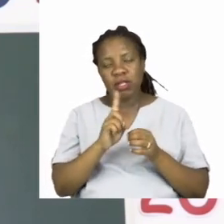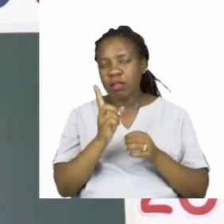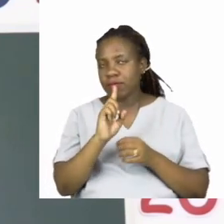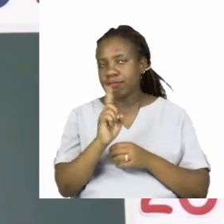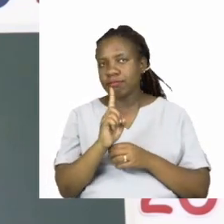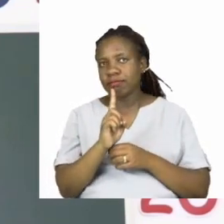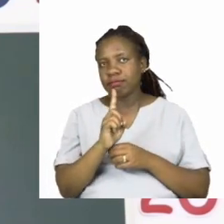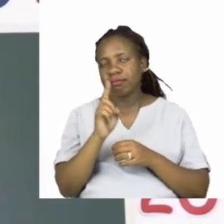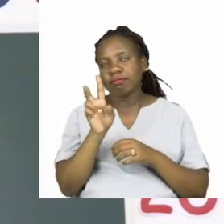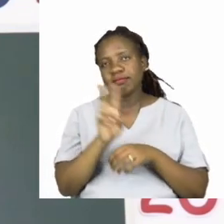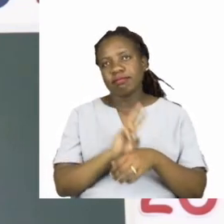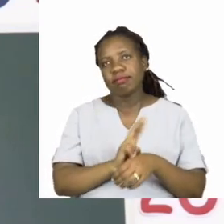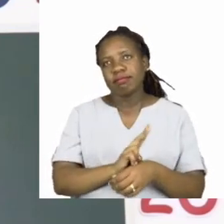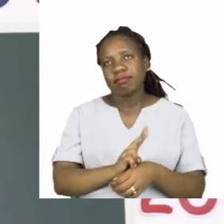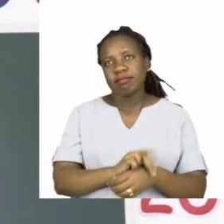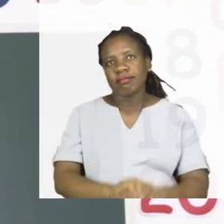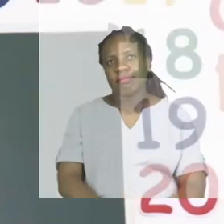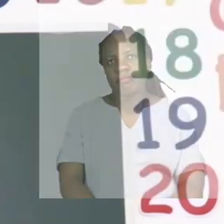break.